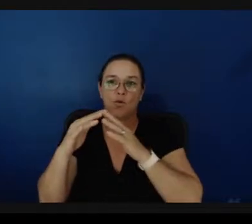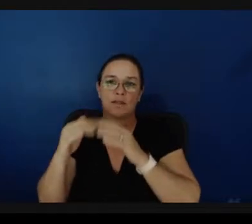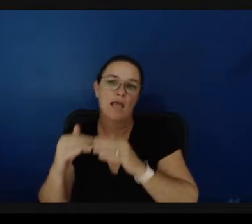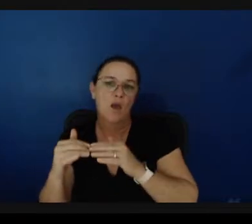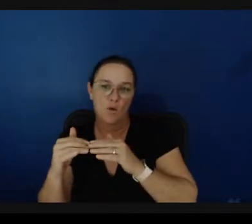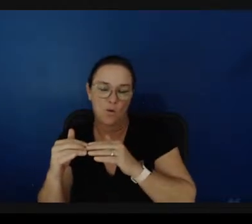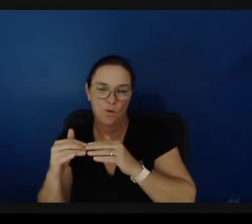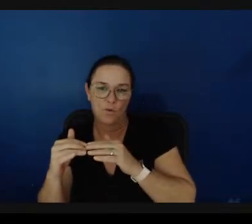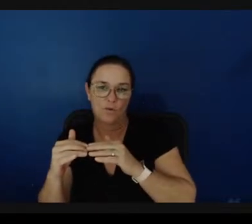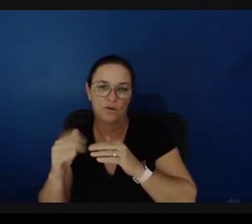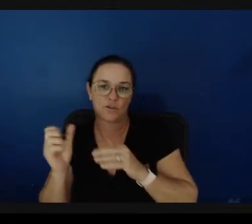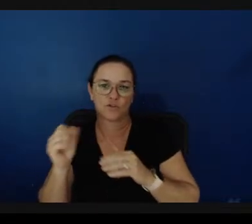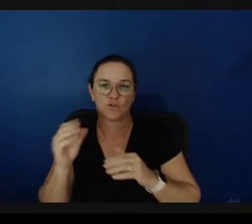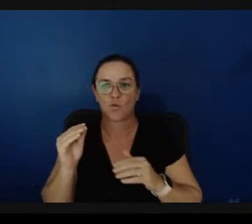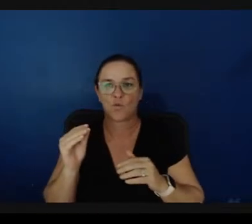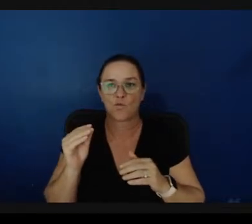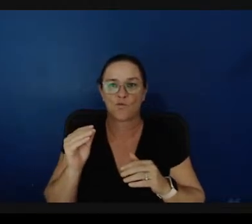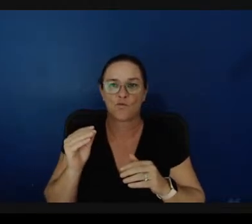a